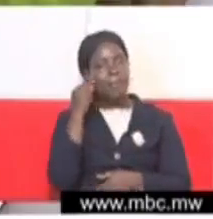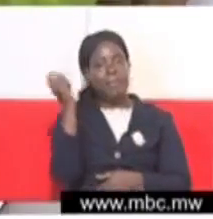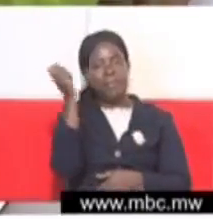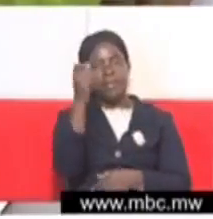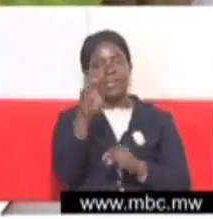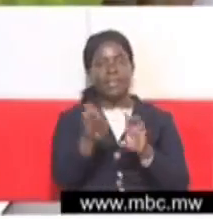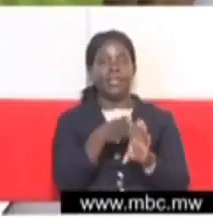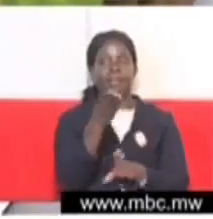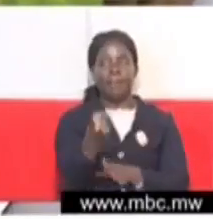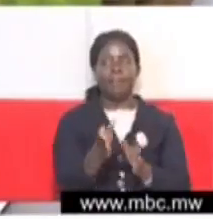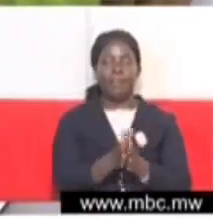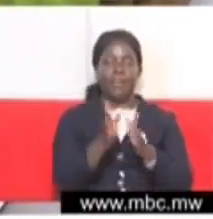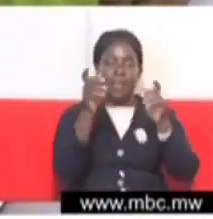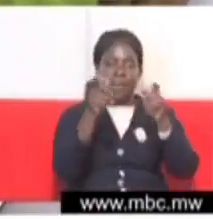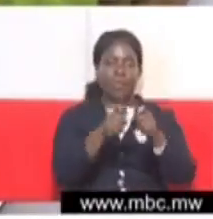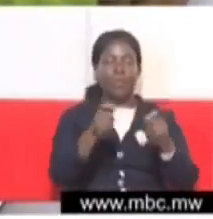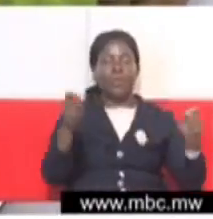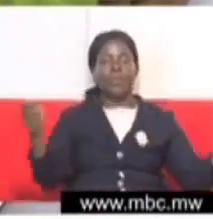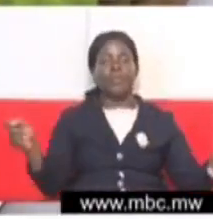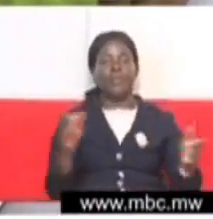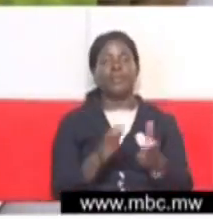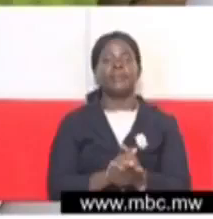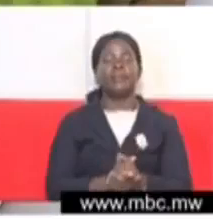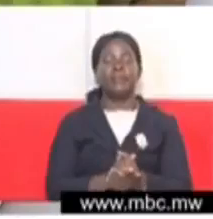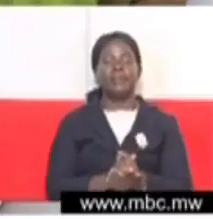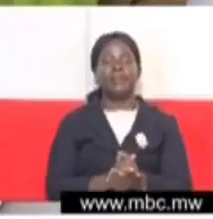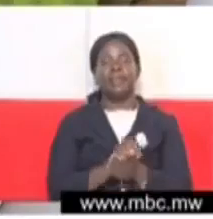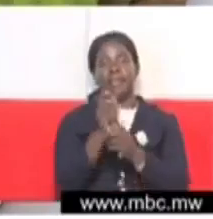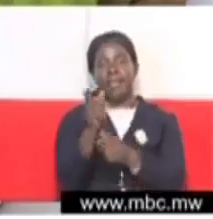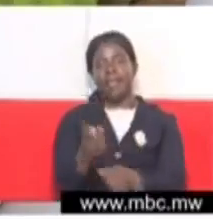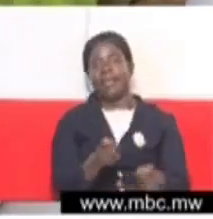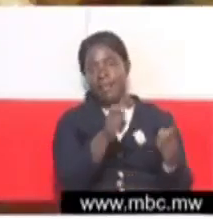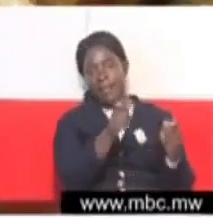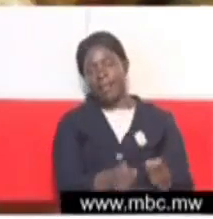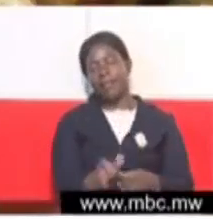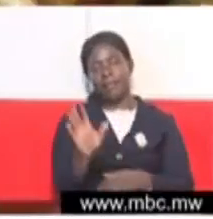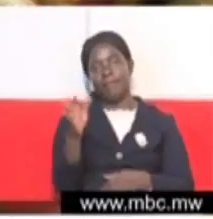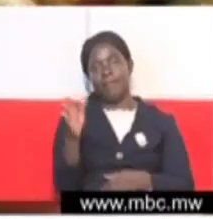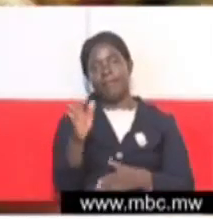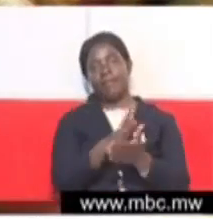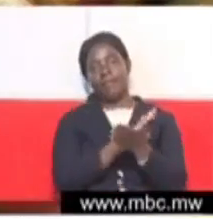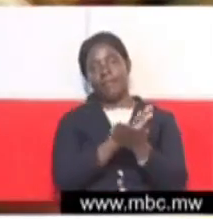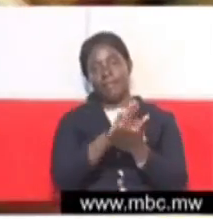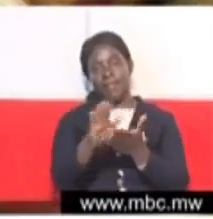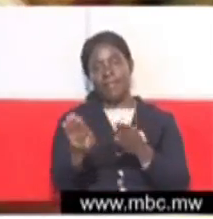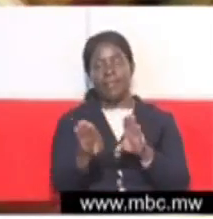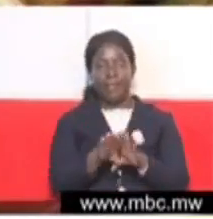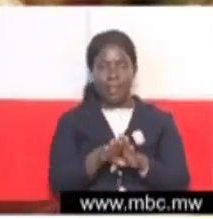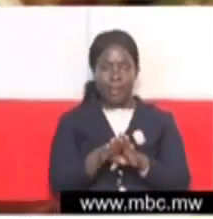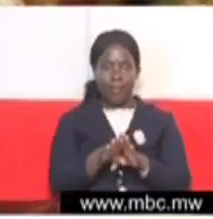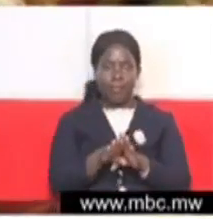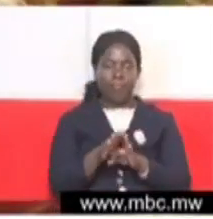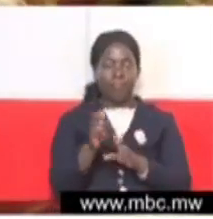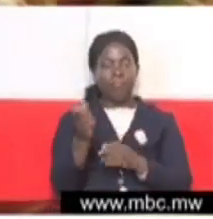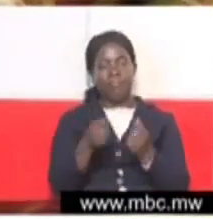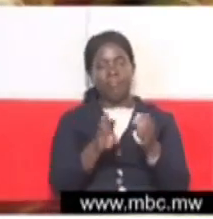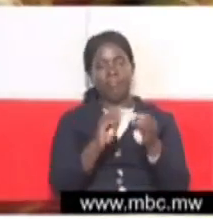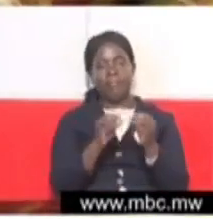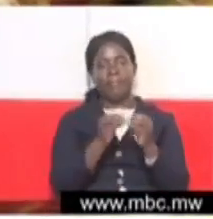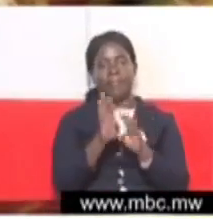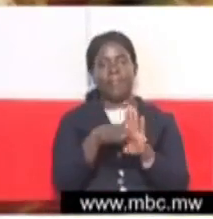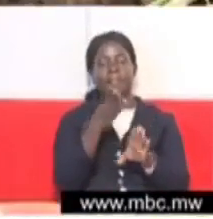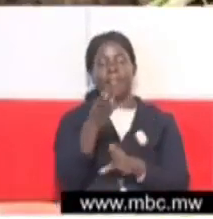Nyusi opened the 20th National Agriculture Fair on Thursday, themed Driving Towards